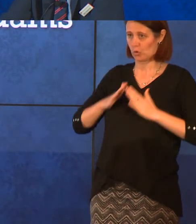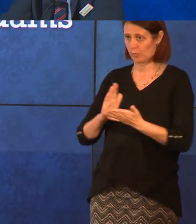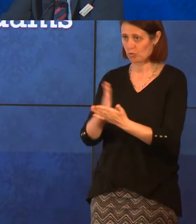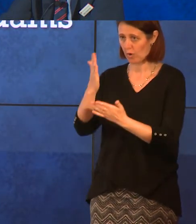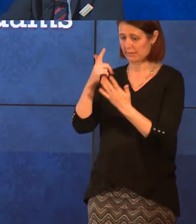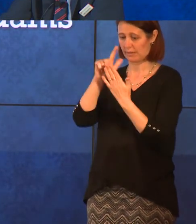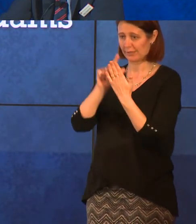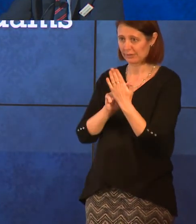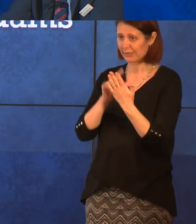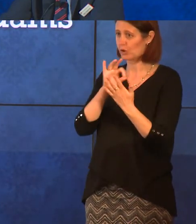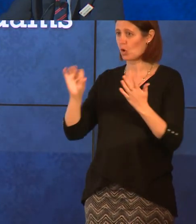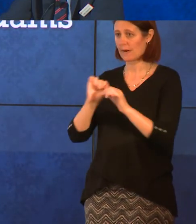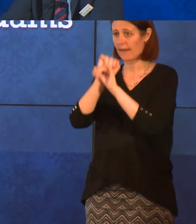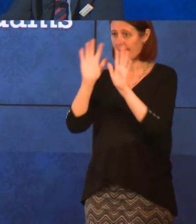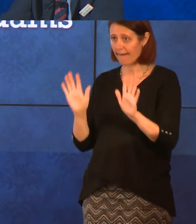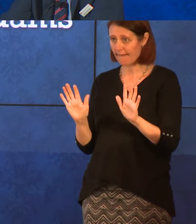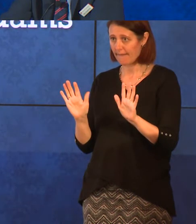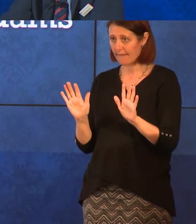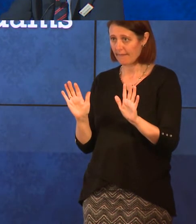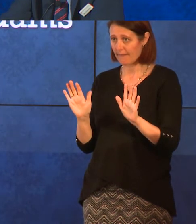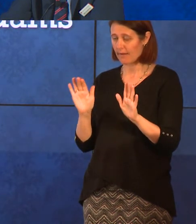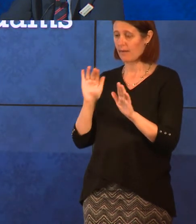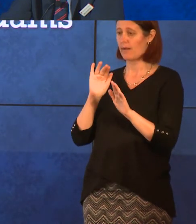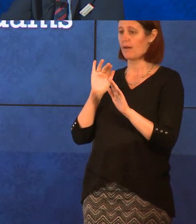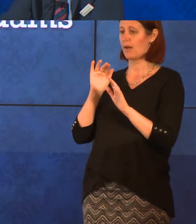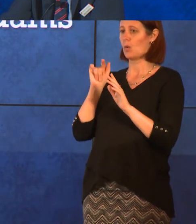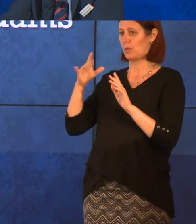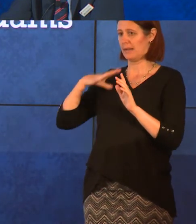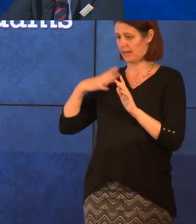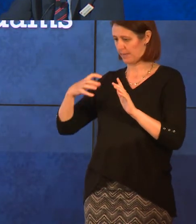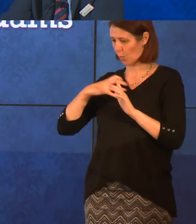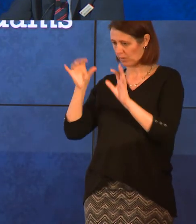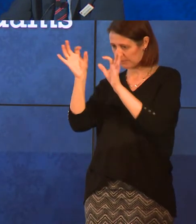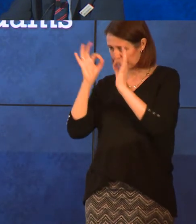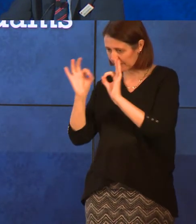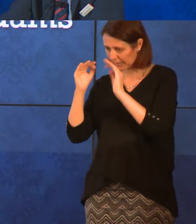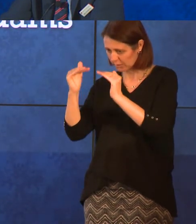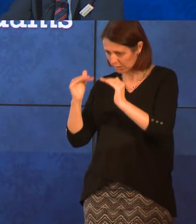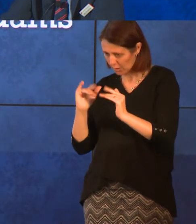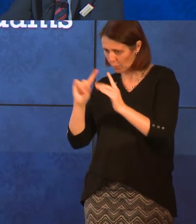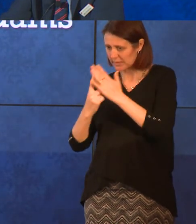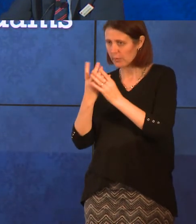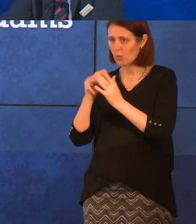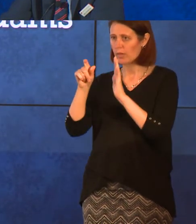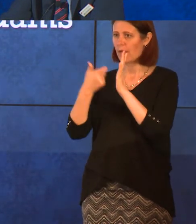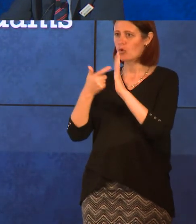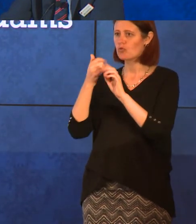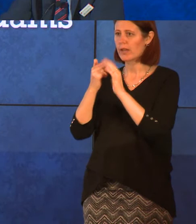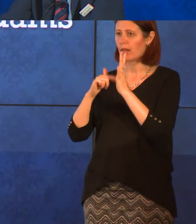is not clear in the absence of further specification in regulation or